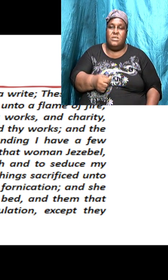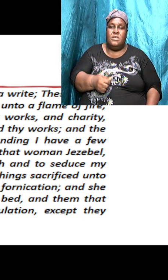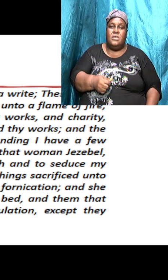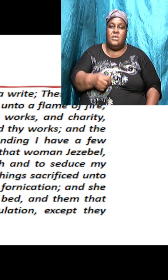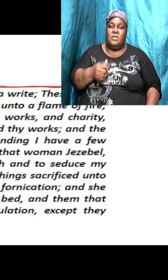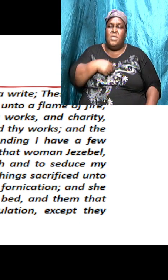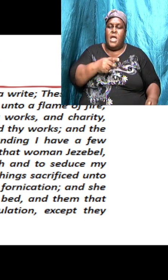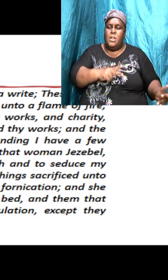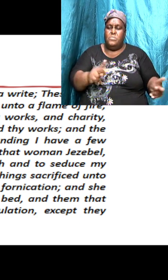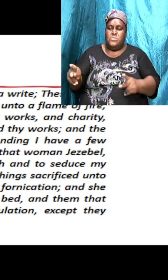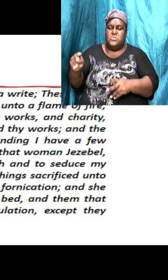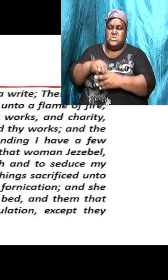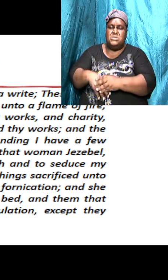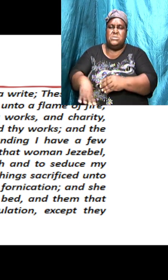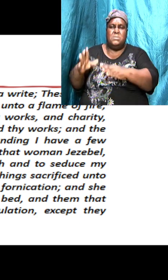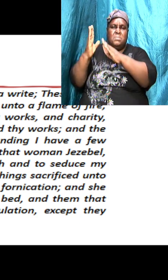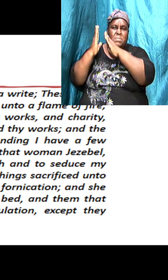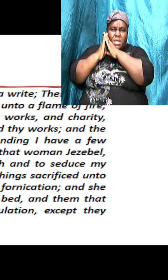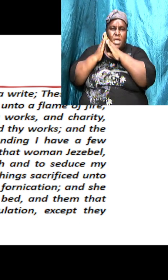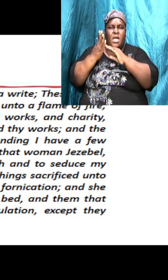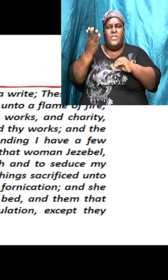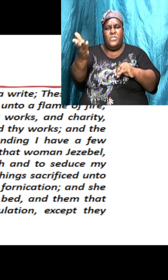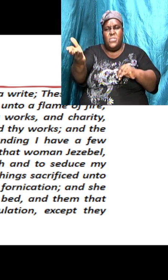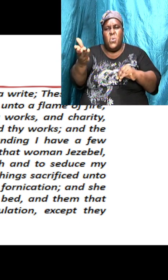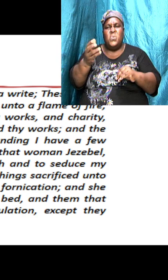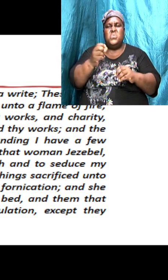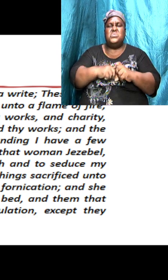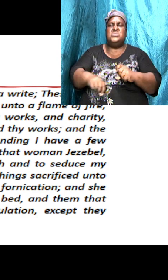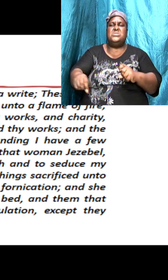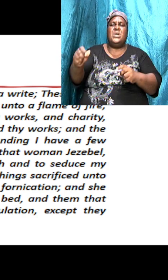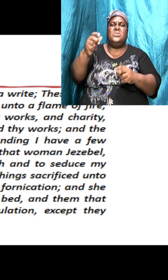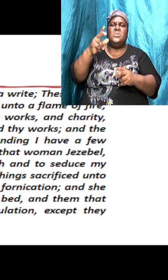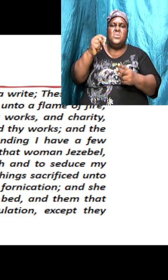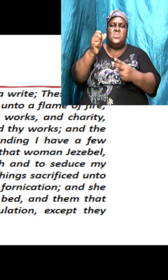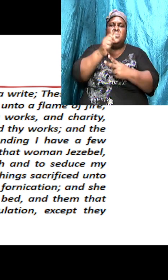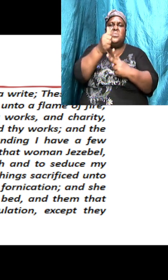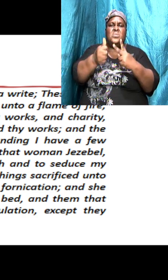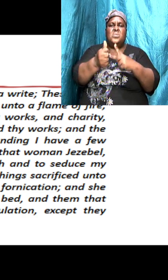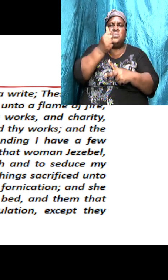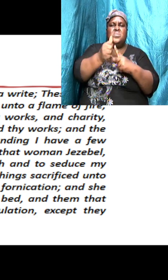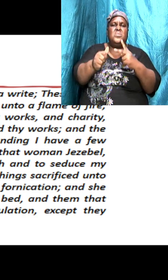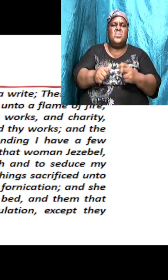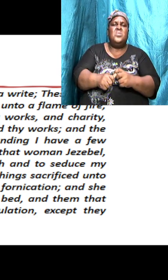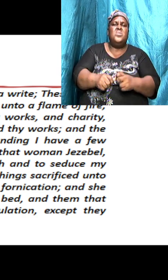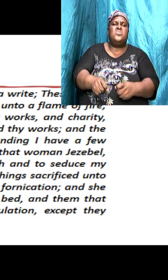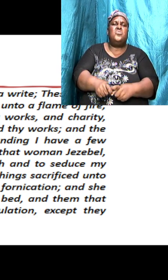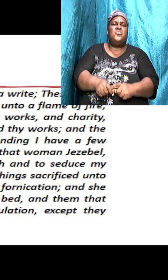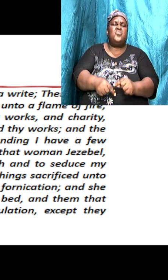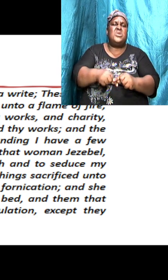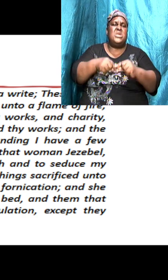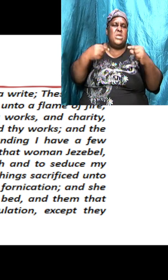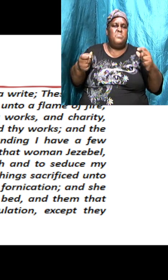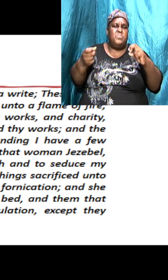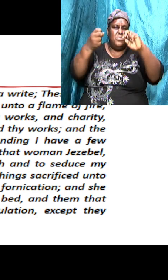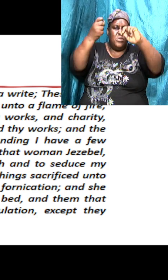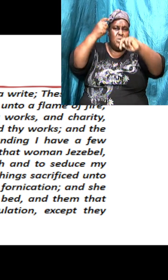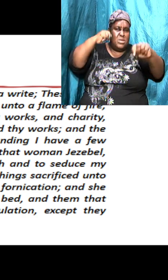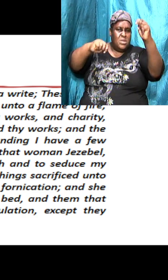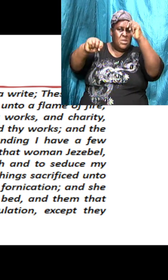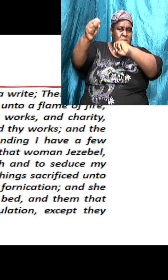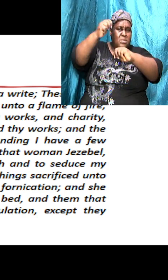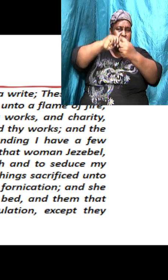a bed, and them that commit adultery with her into great tribulation, except